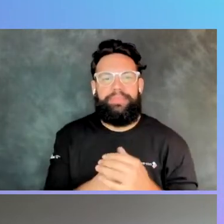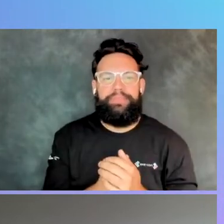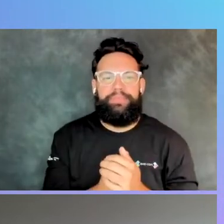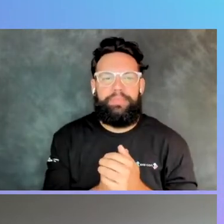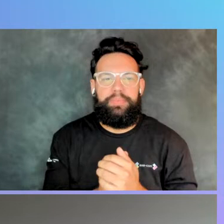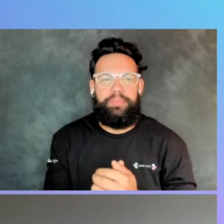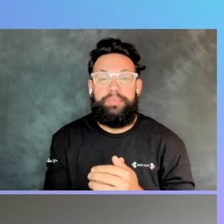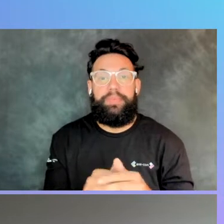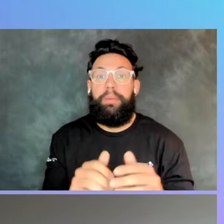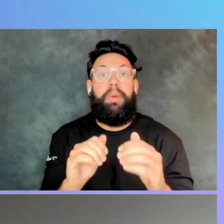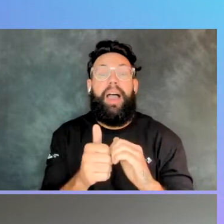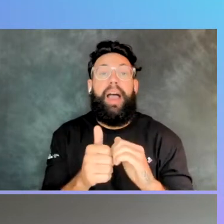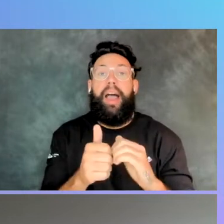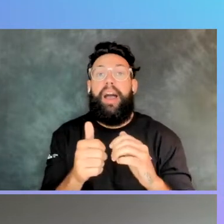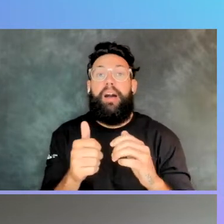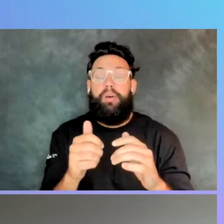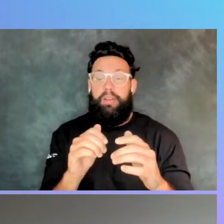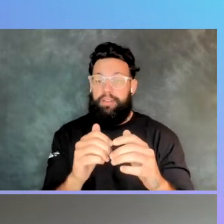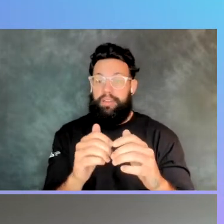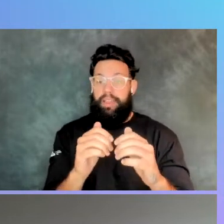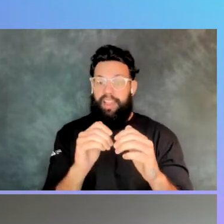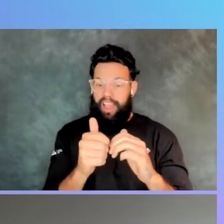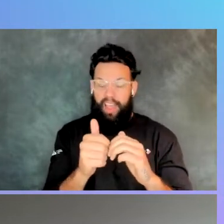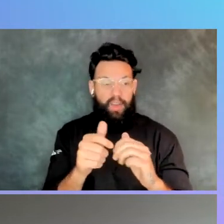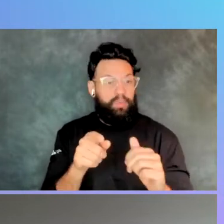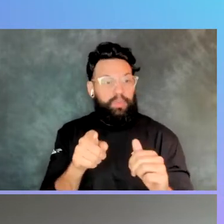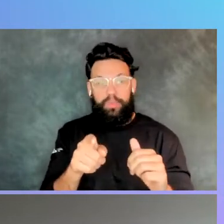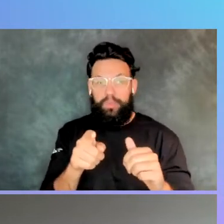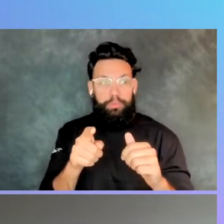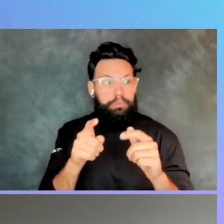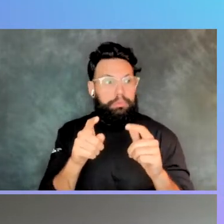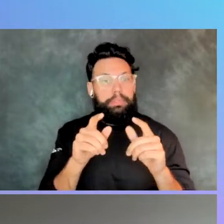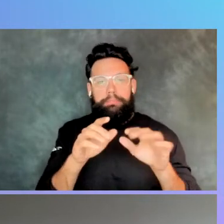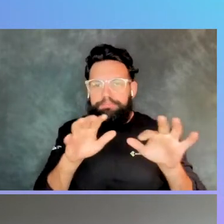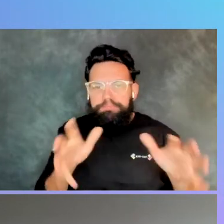the roots of your web application.